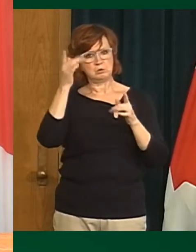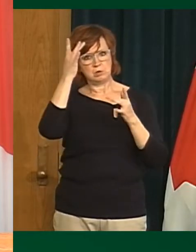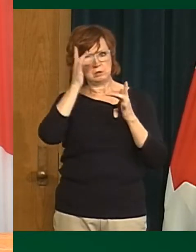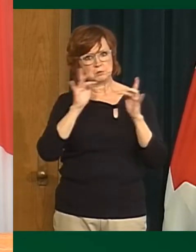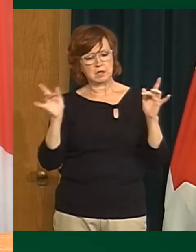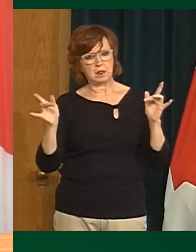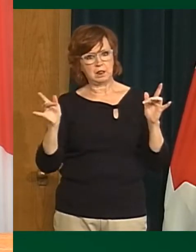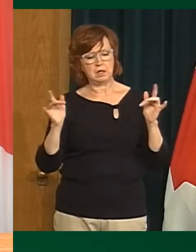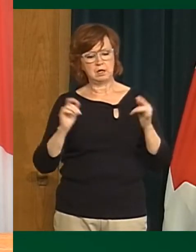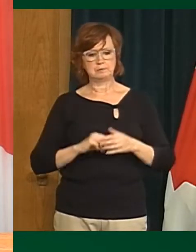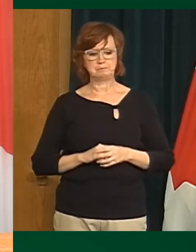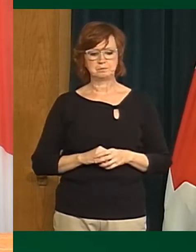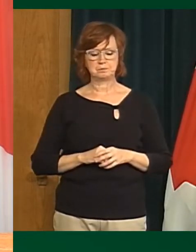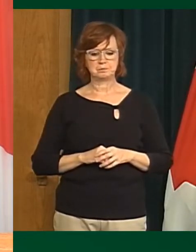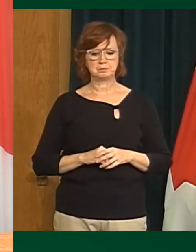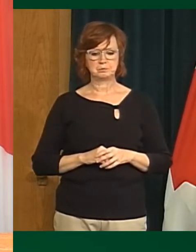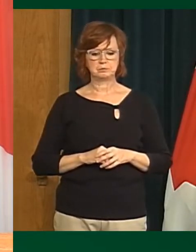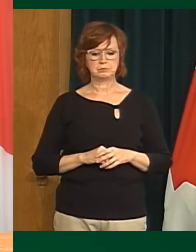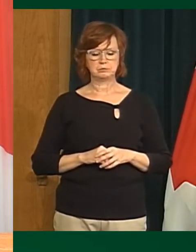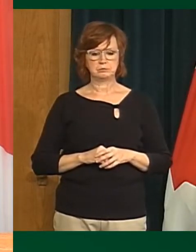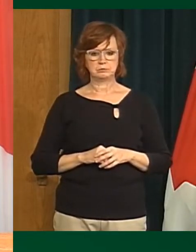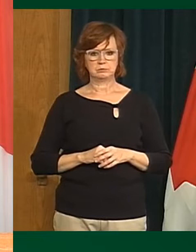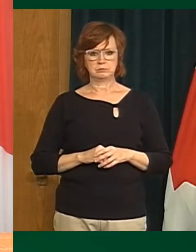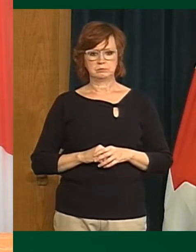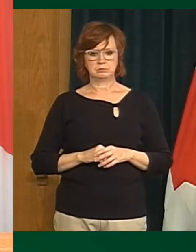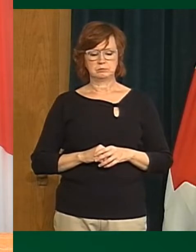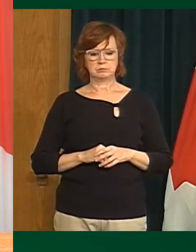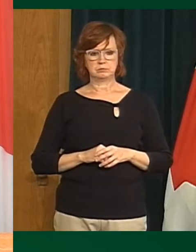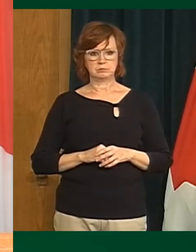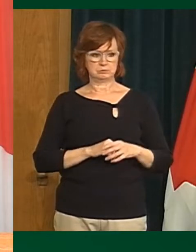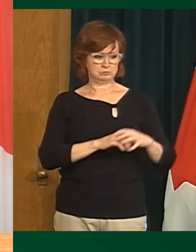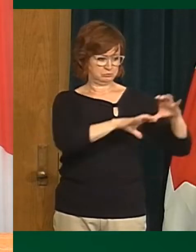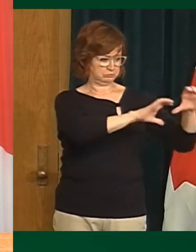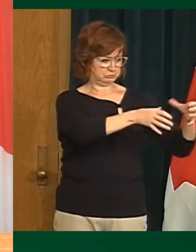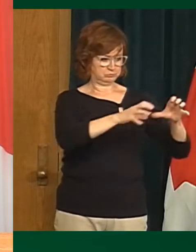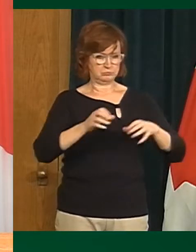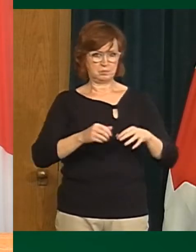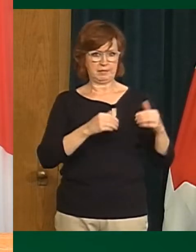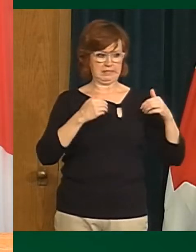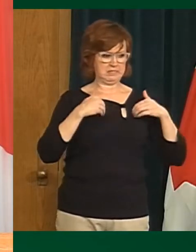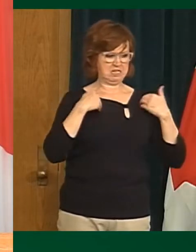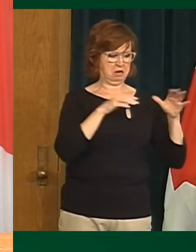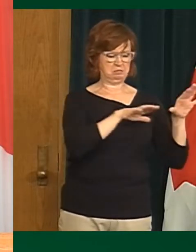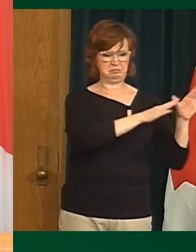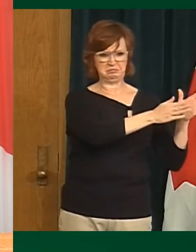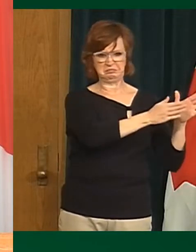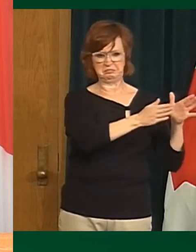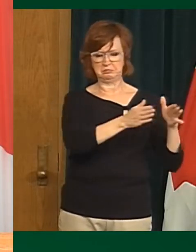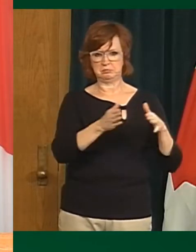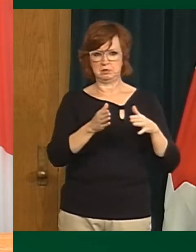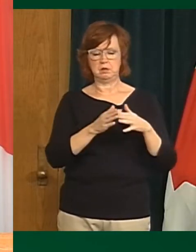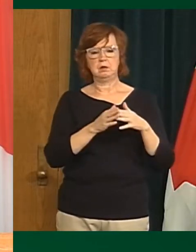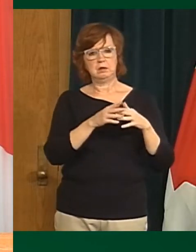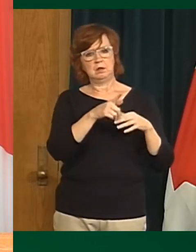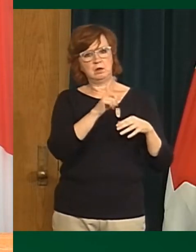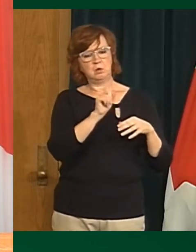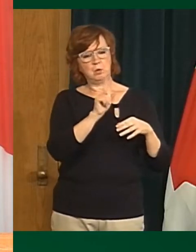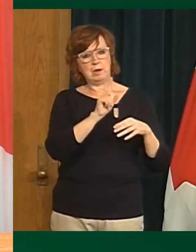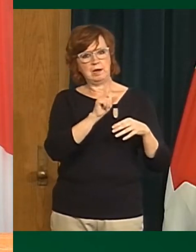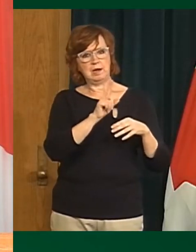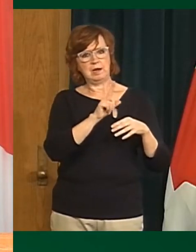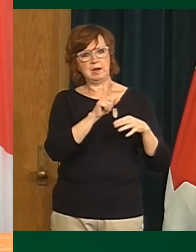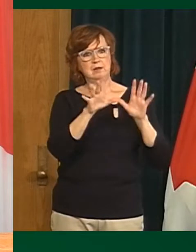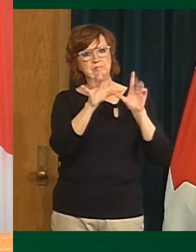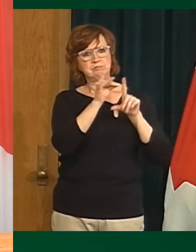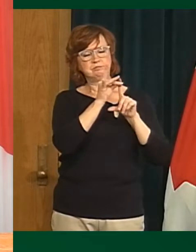been higher in that young adult, middle-aged adult age group, and that's likely because they are more likely to be working in essential services, more likely to be out